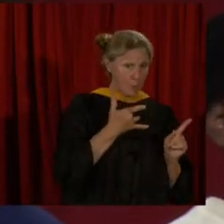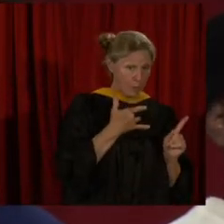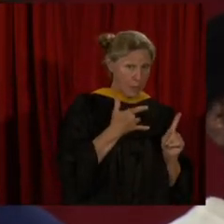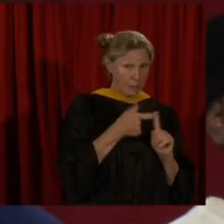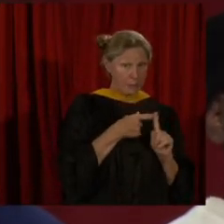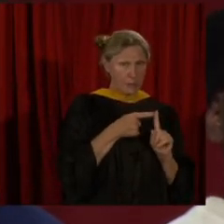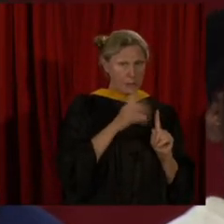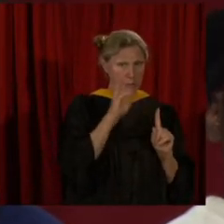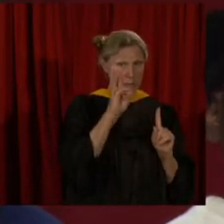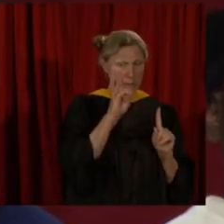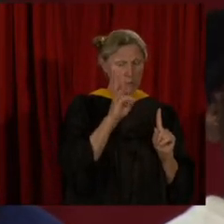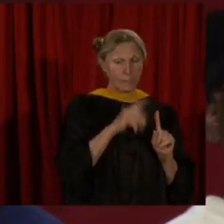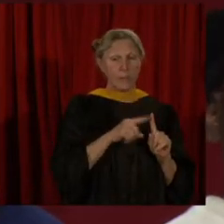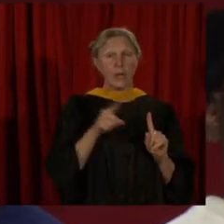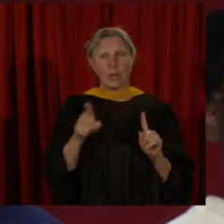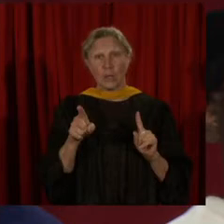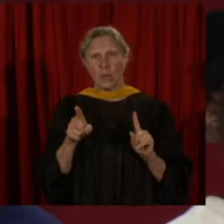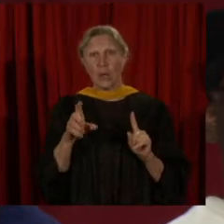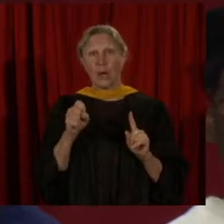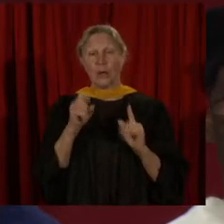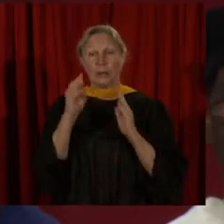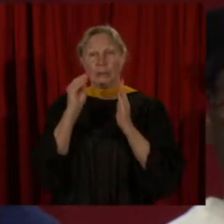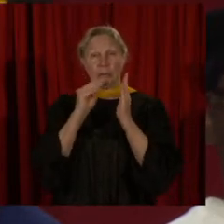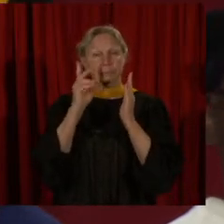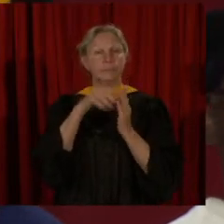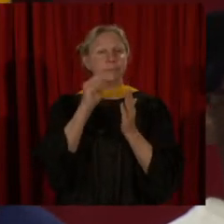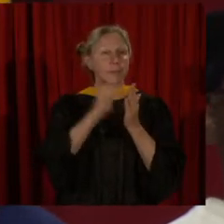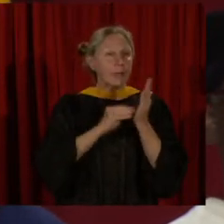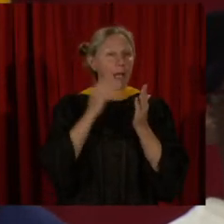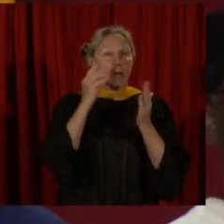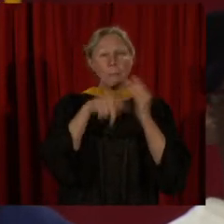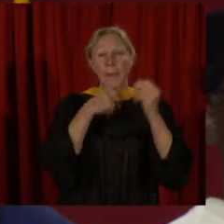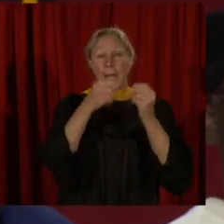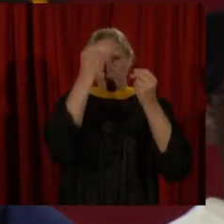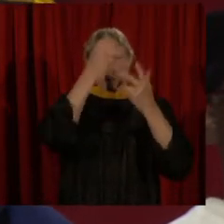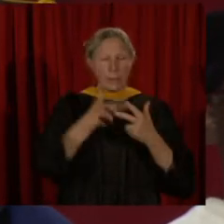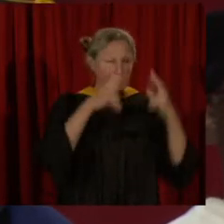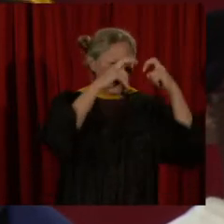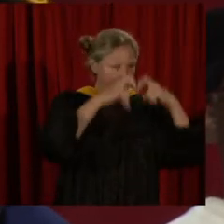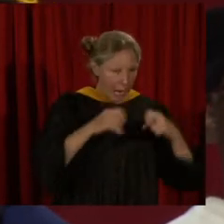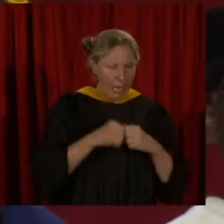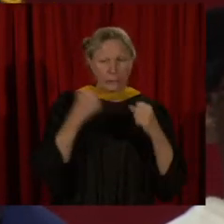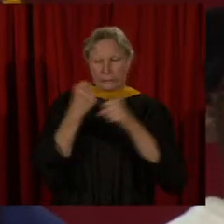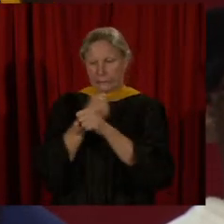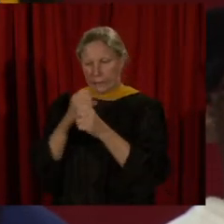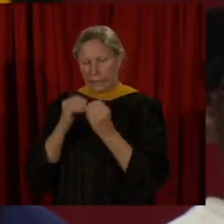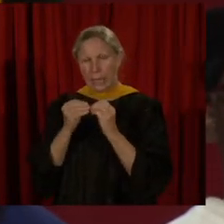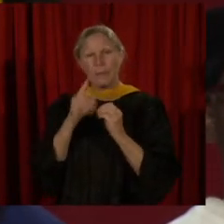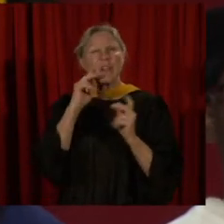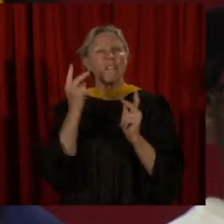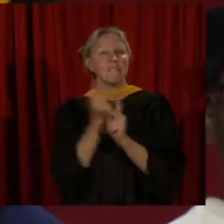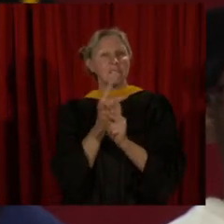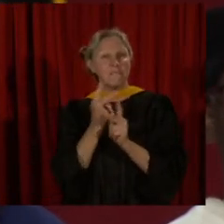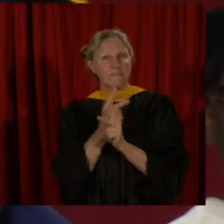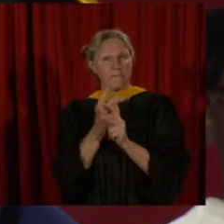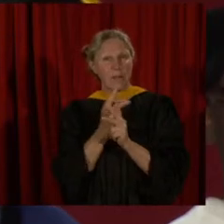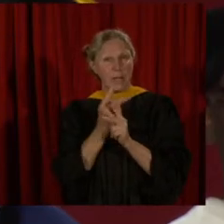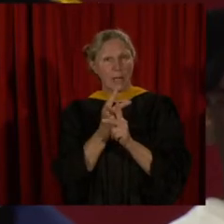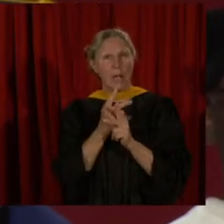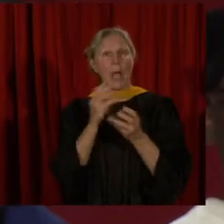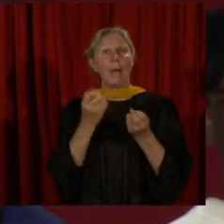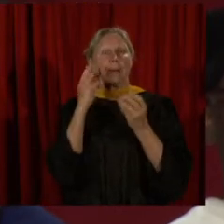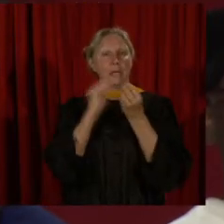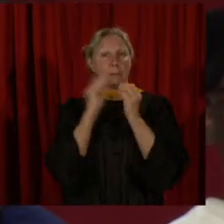today. And since you've taken data analysis and statistics, you should be able to calculate the expected number